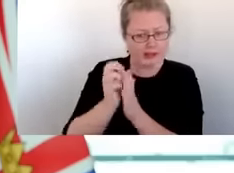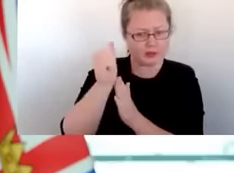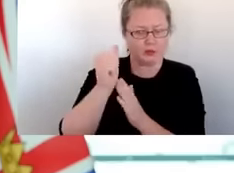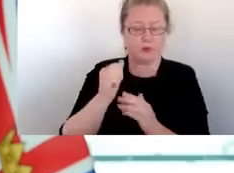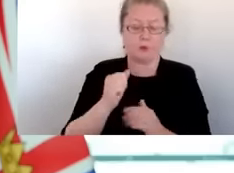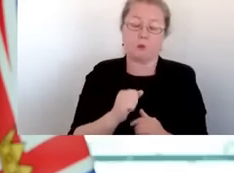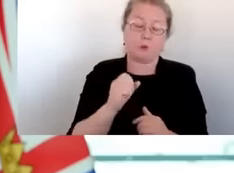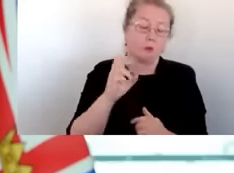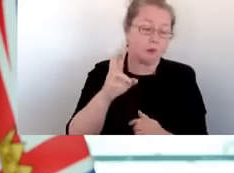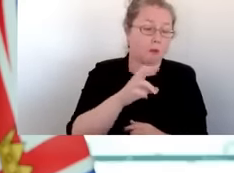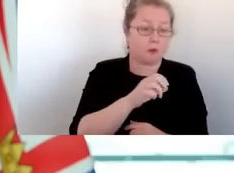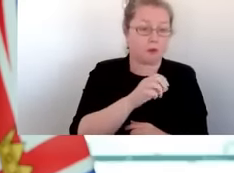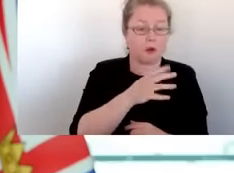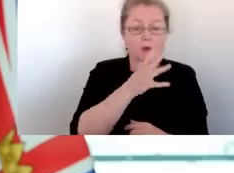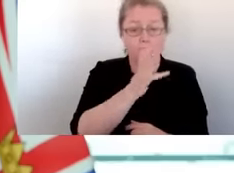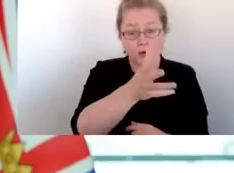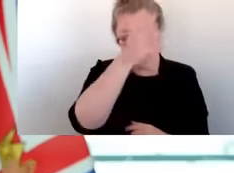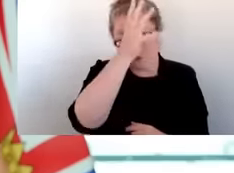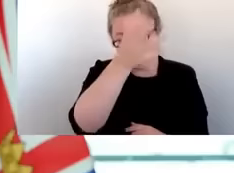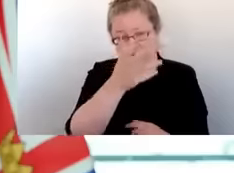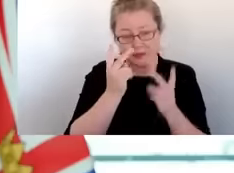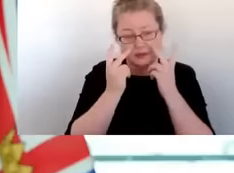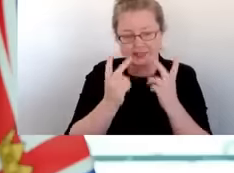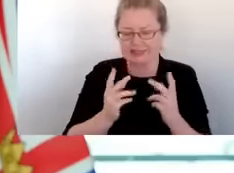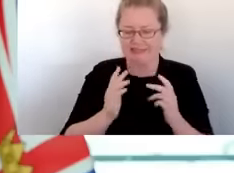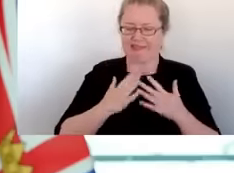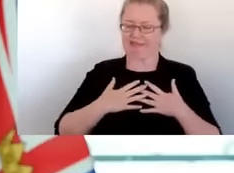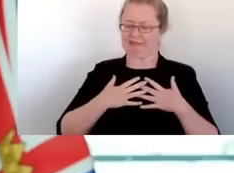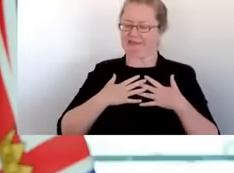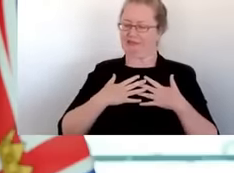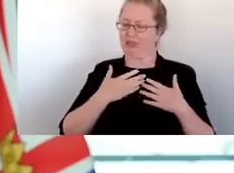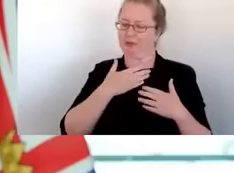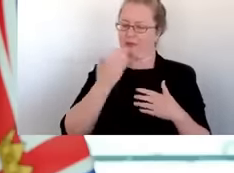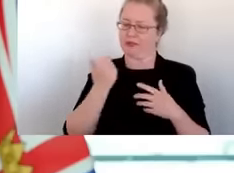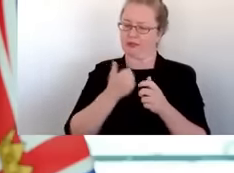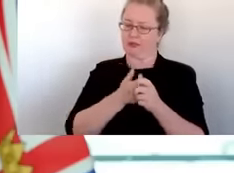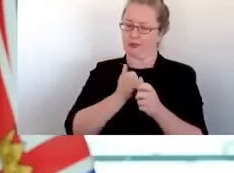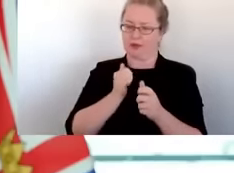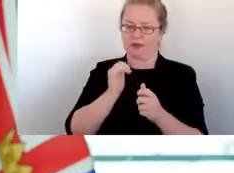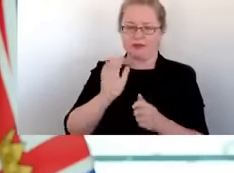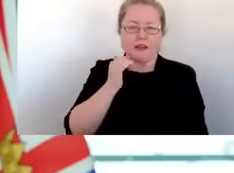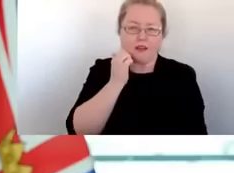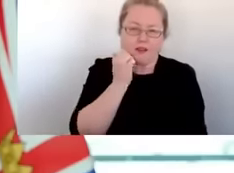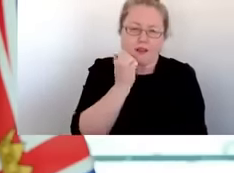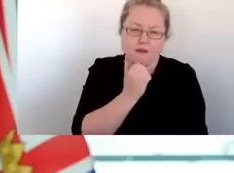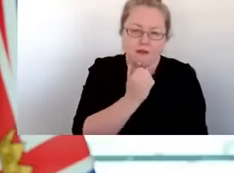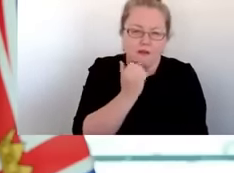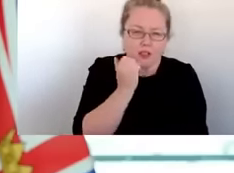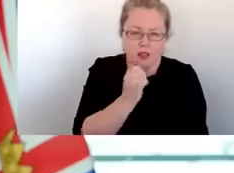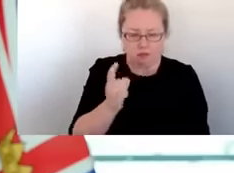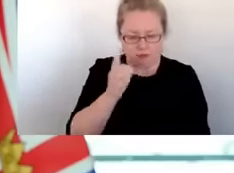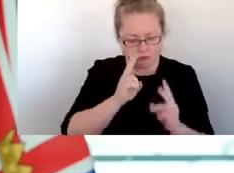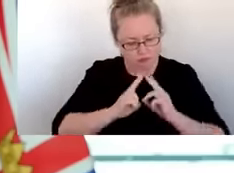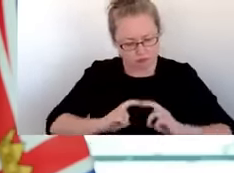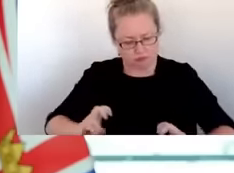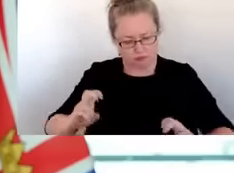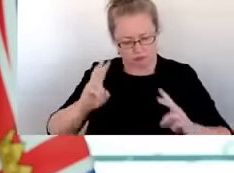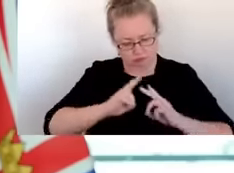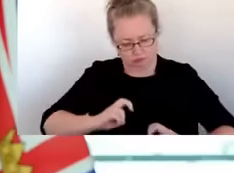grandmother in long-term care until you're feeling better. Those are all the things that we need to think about on a daily basis as we're going into